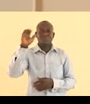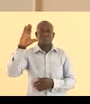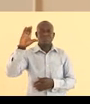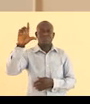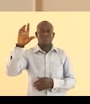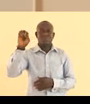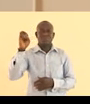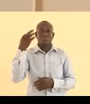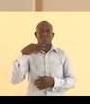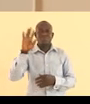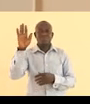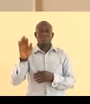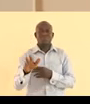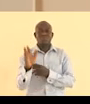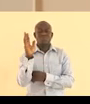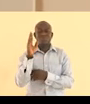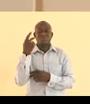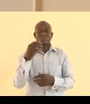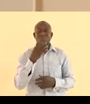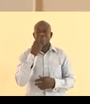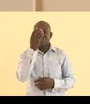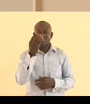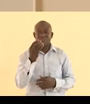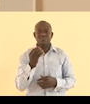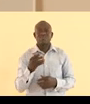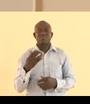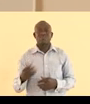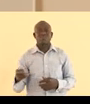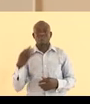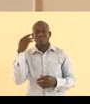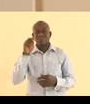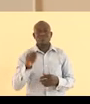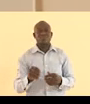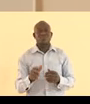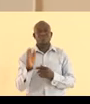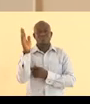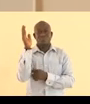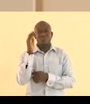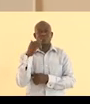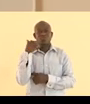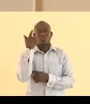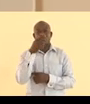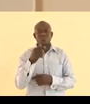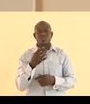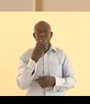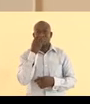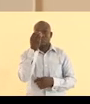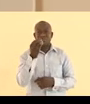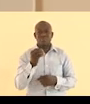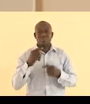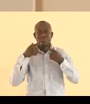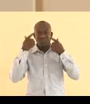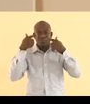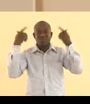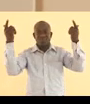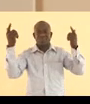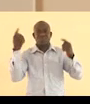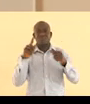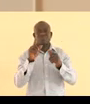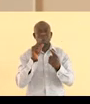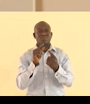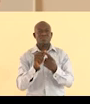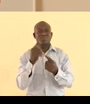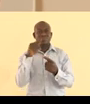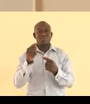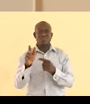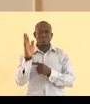oracle of God. The oracle of God. It's the mouthpiece of God who speaks and proclaims the word of God to the people. Now,